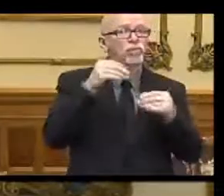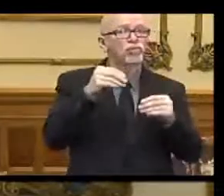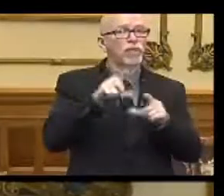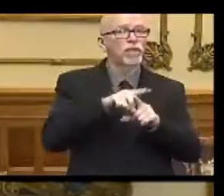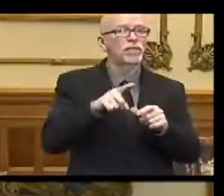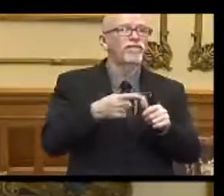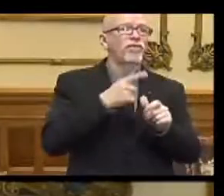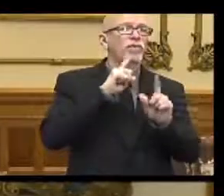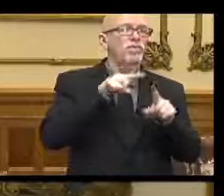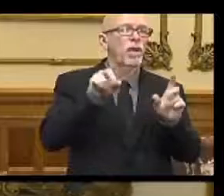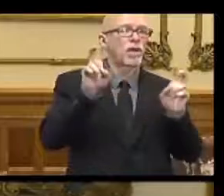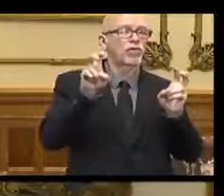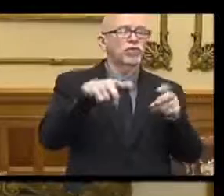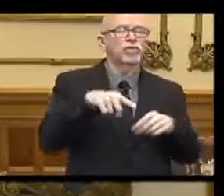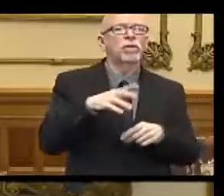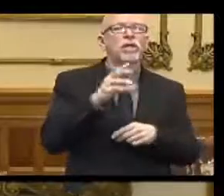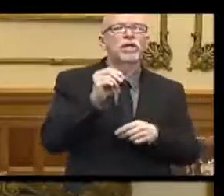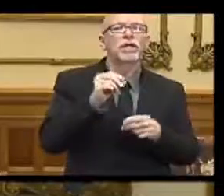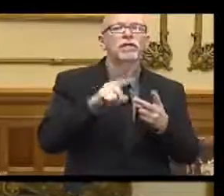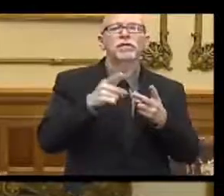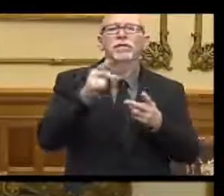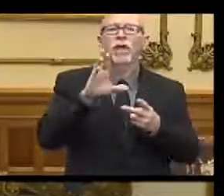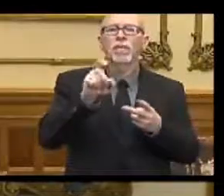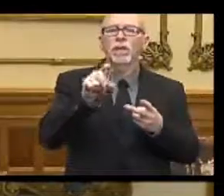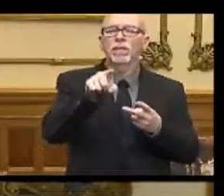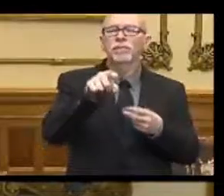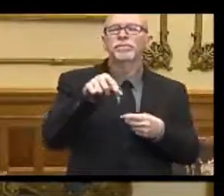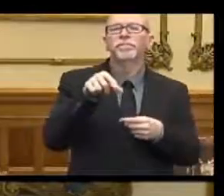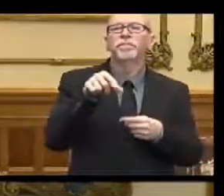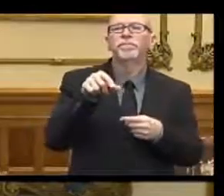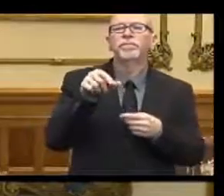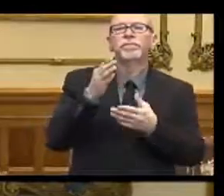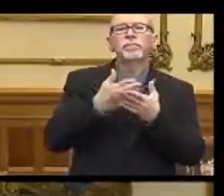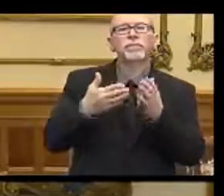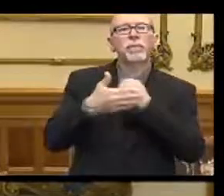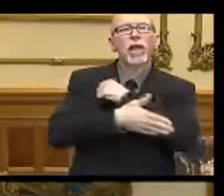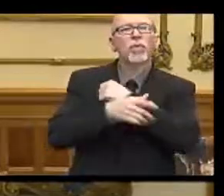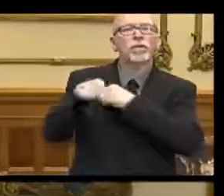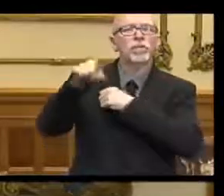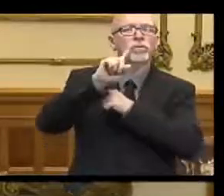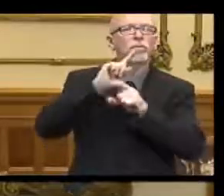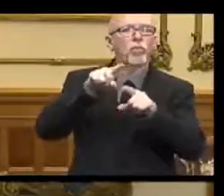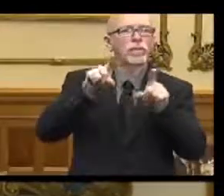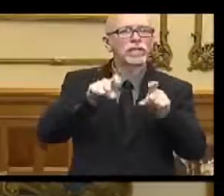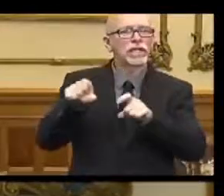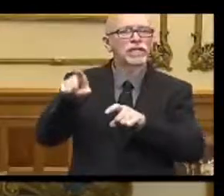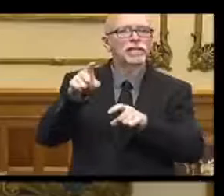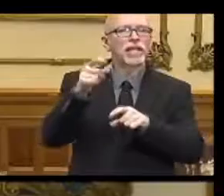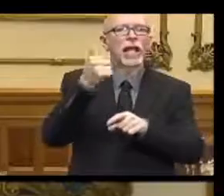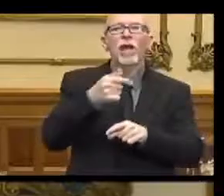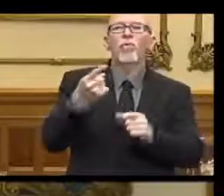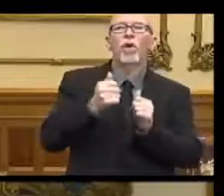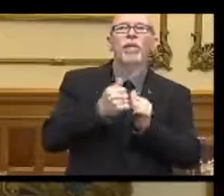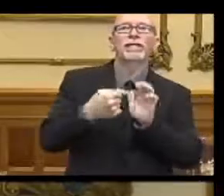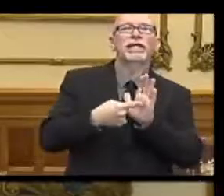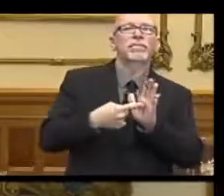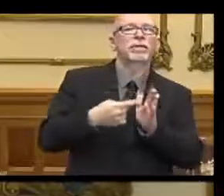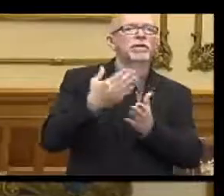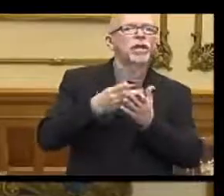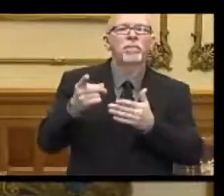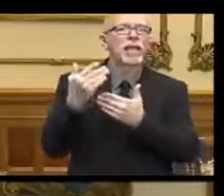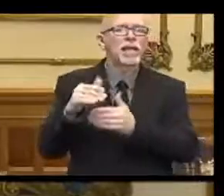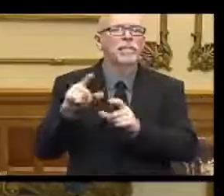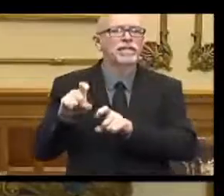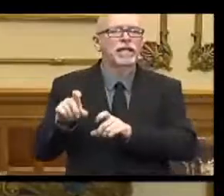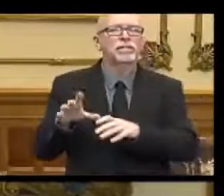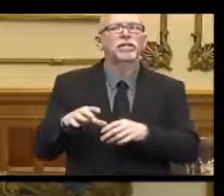first responders? And Dr. Box, some counties are reporting testing anyone with symptoms and others have very limited